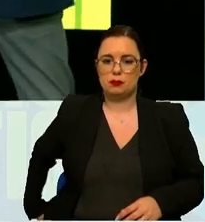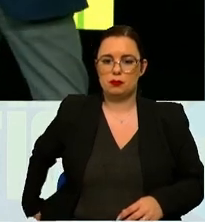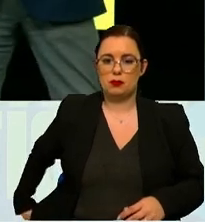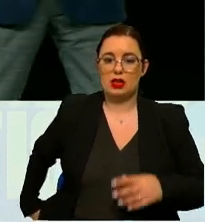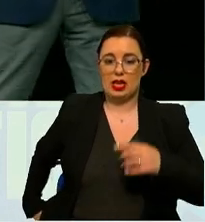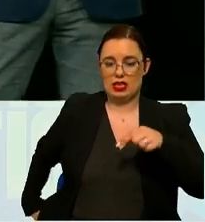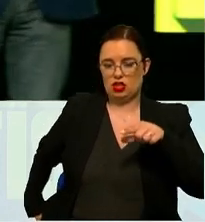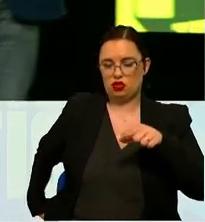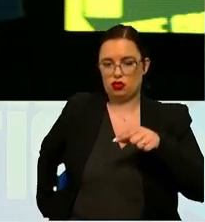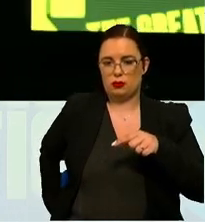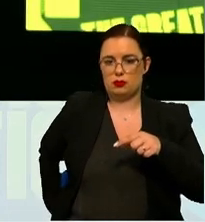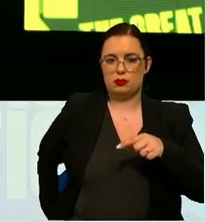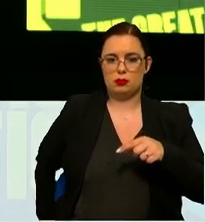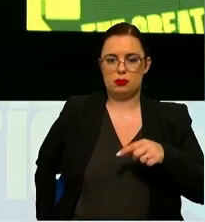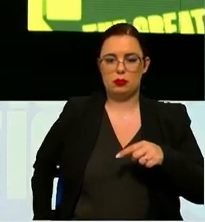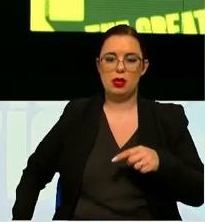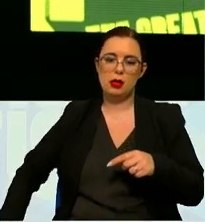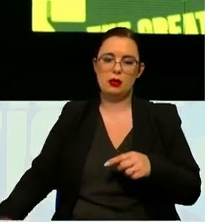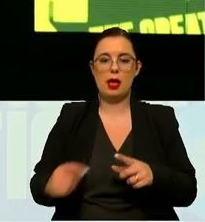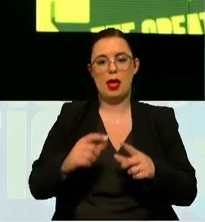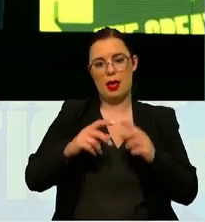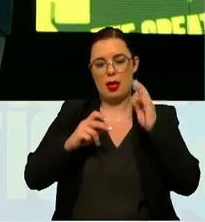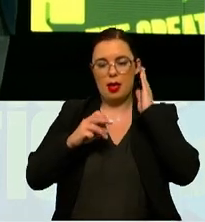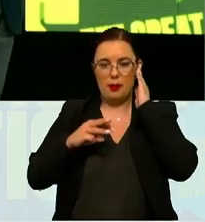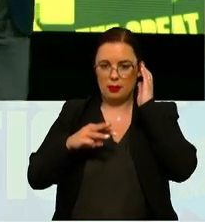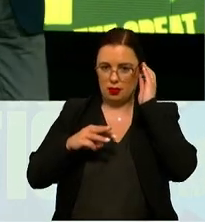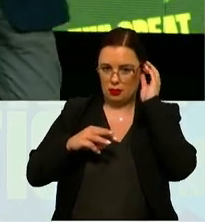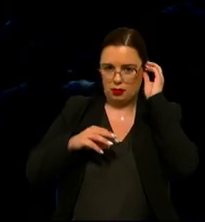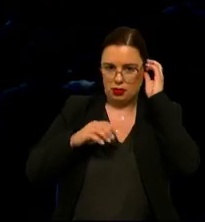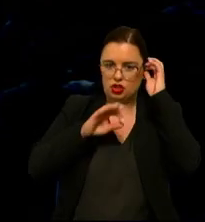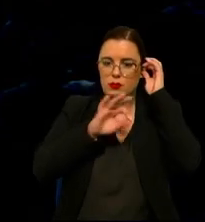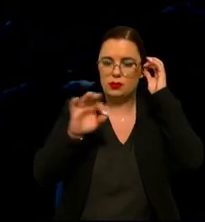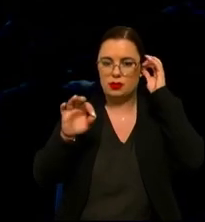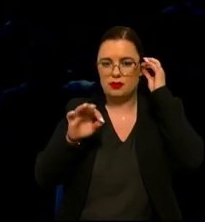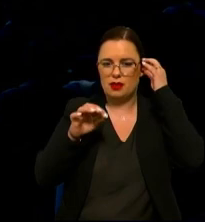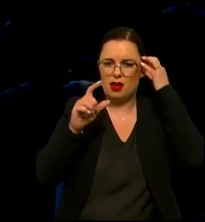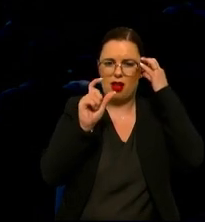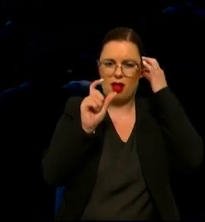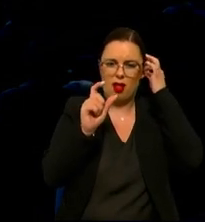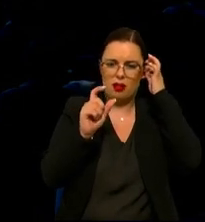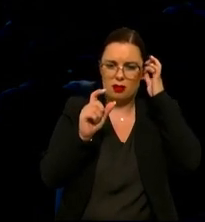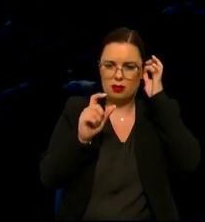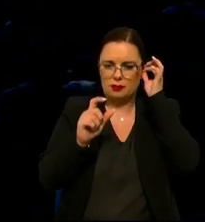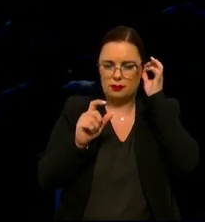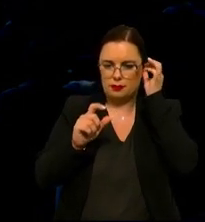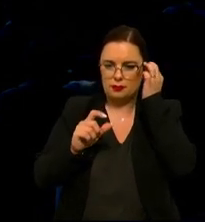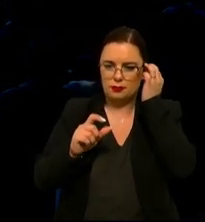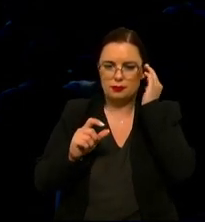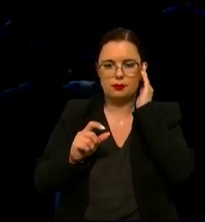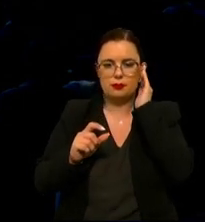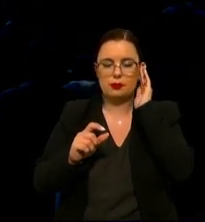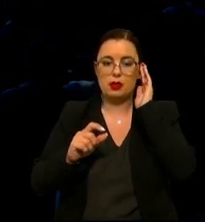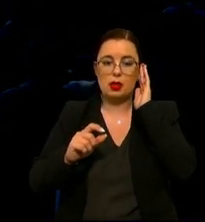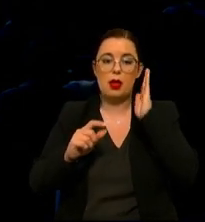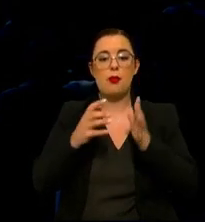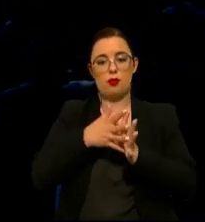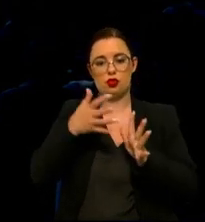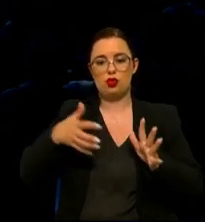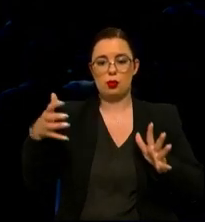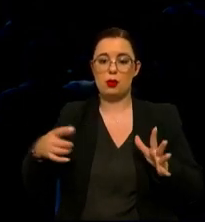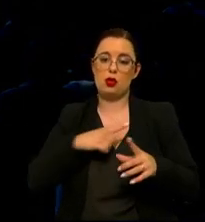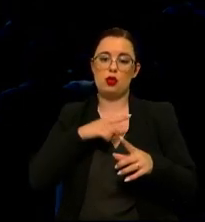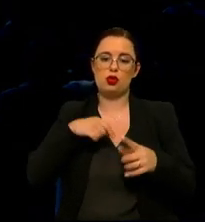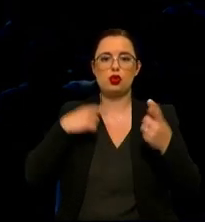chain of amino acids that folds in a specific way. It's like a nano machine built by nature. It's very hard to